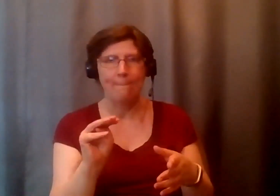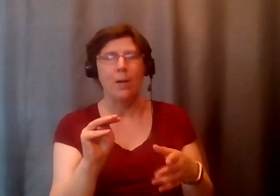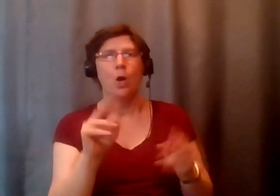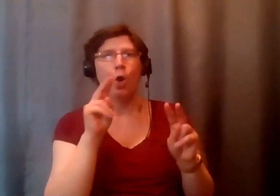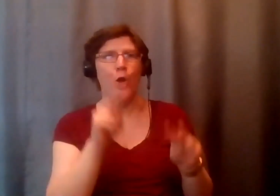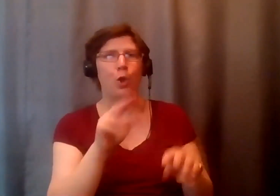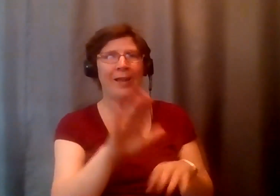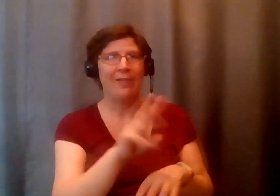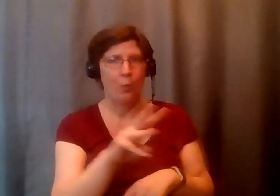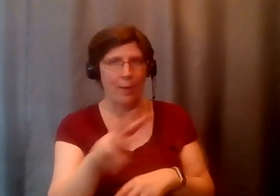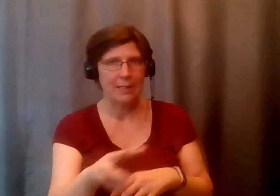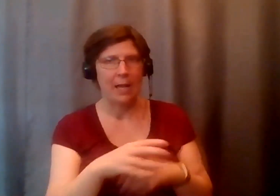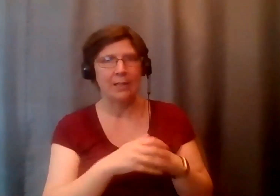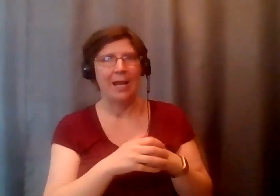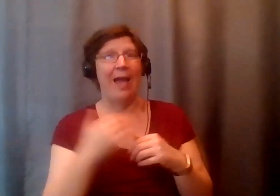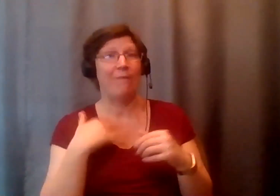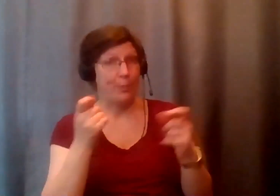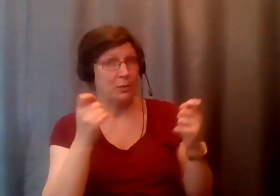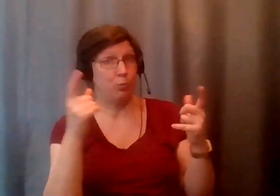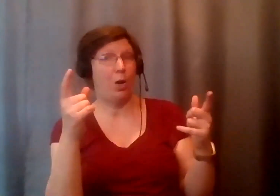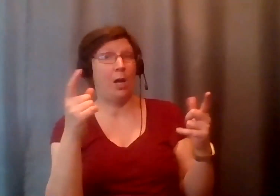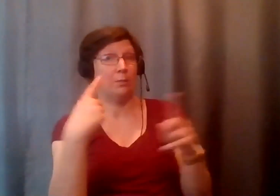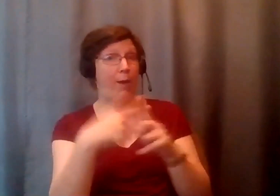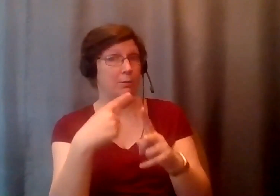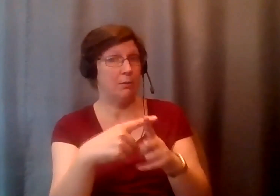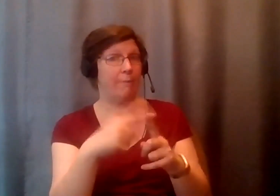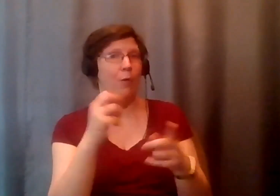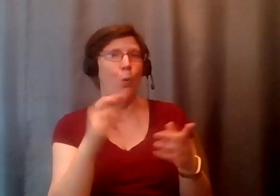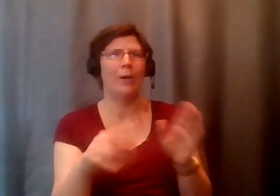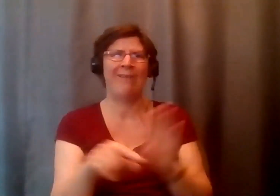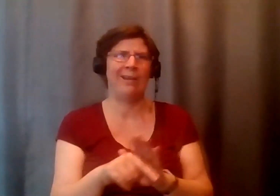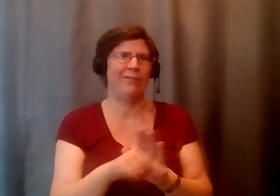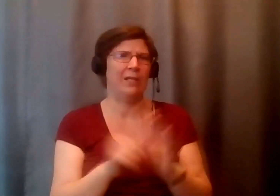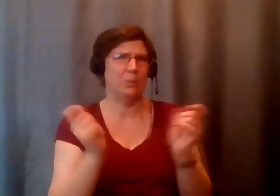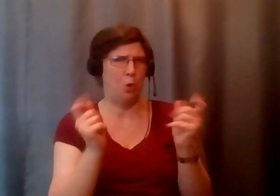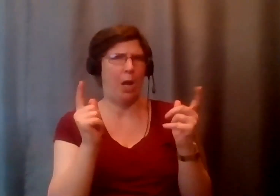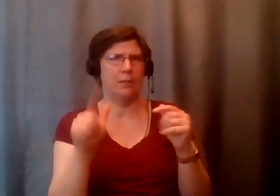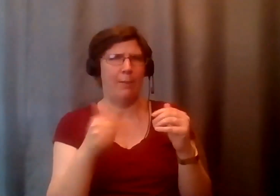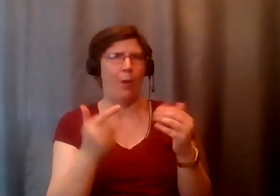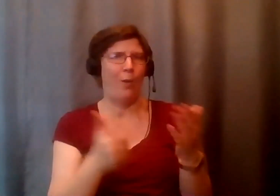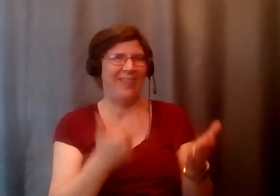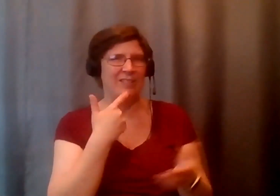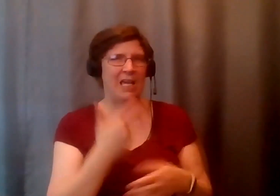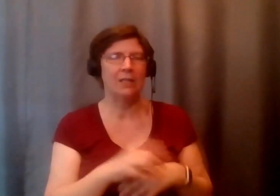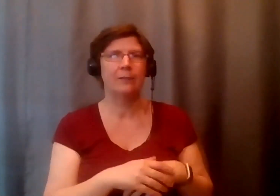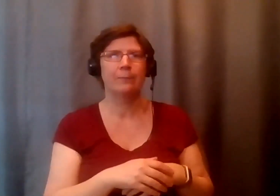their website, surprised positively or negatively about what they've said?